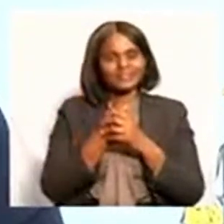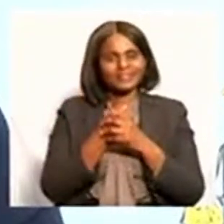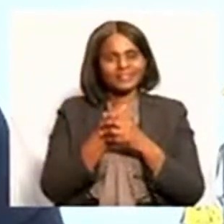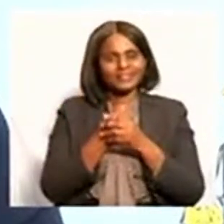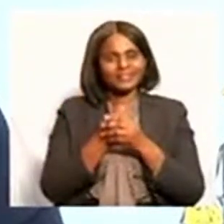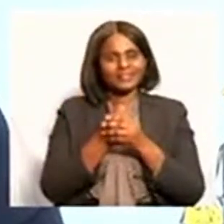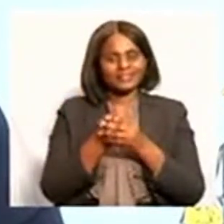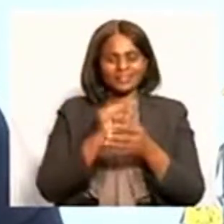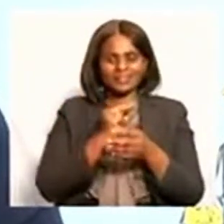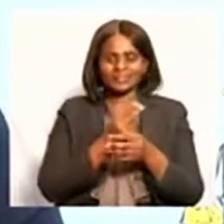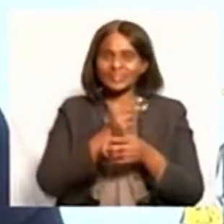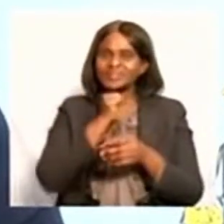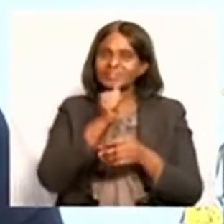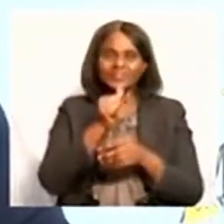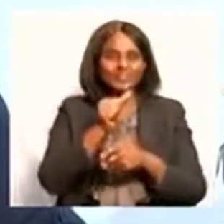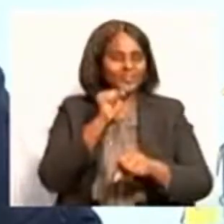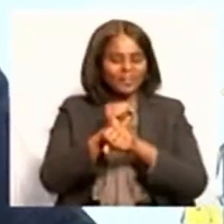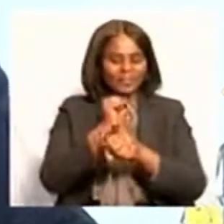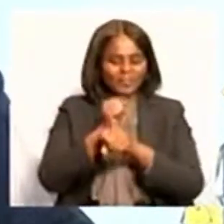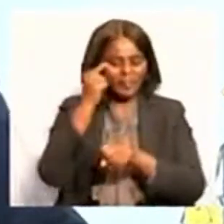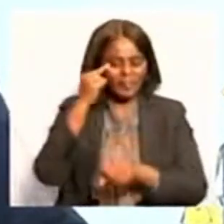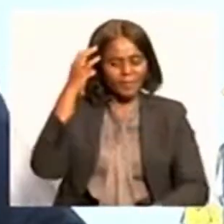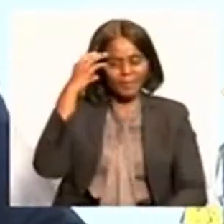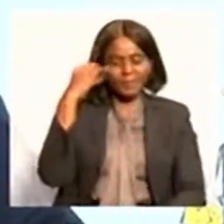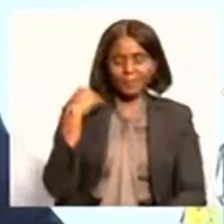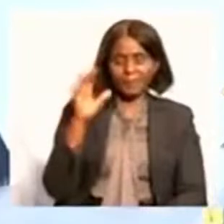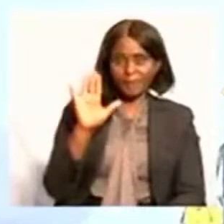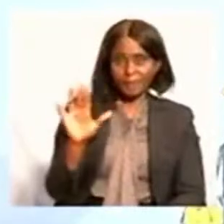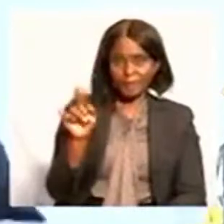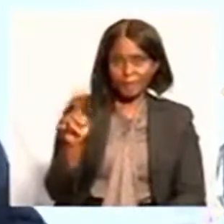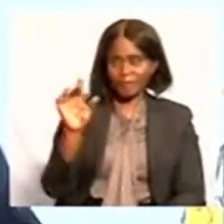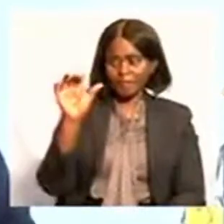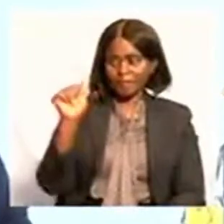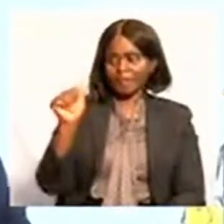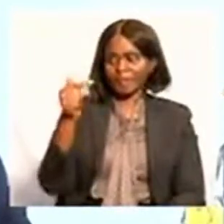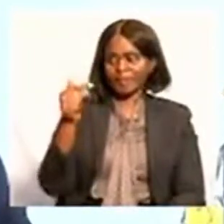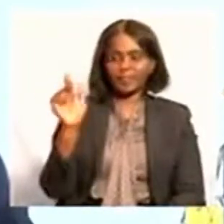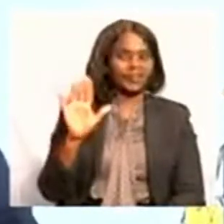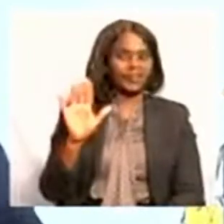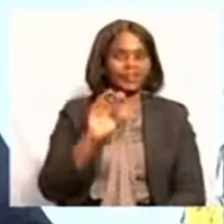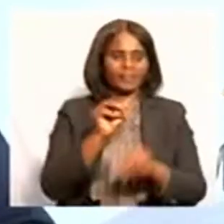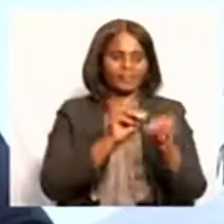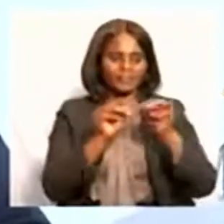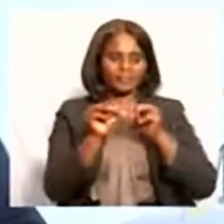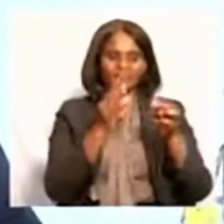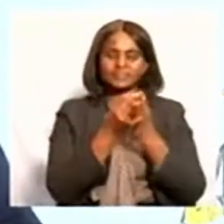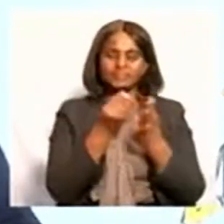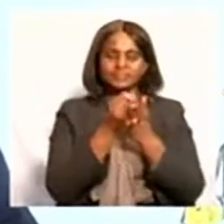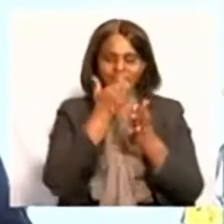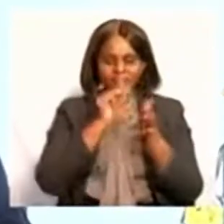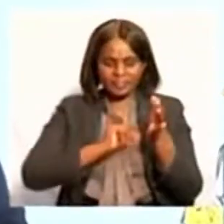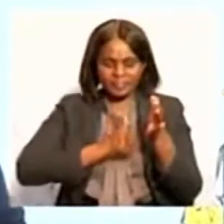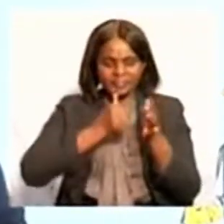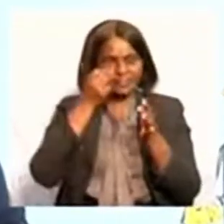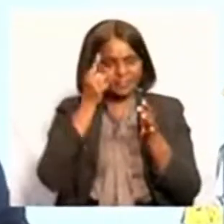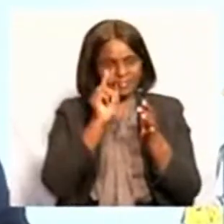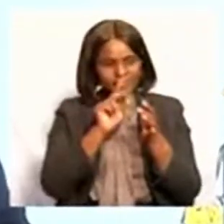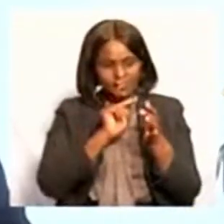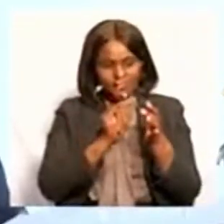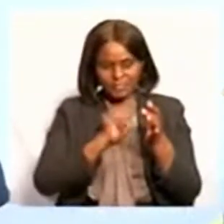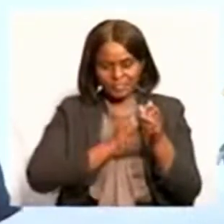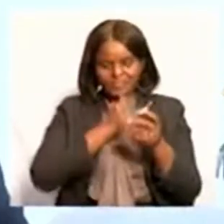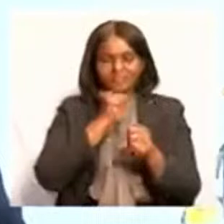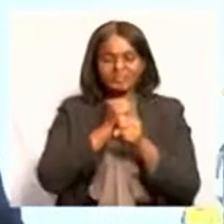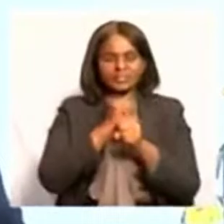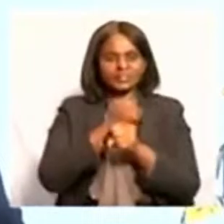are not doing it for the Office of the Auditor General as we are managing the funds. We should understand that we are doing it